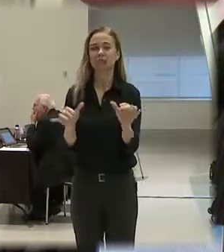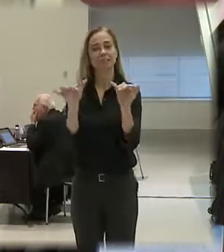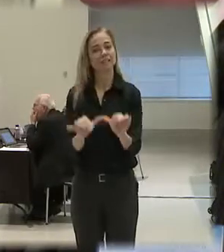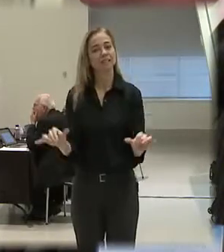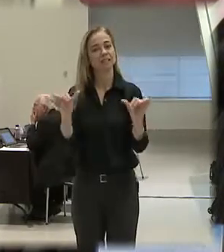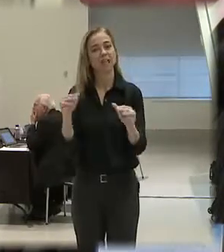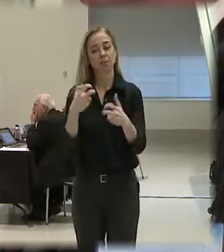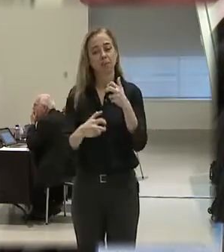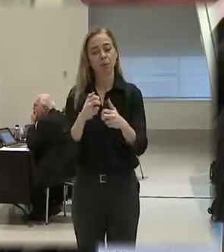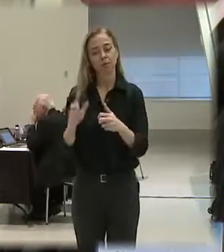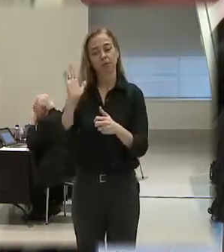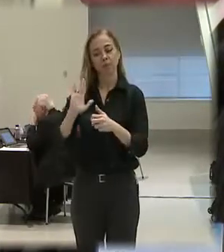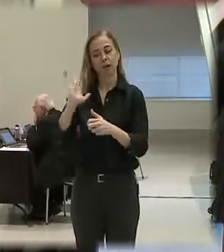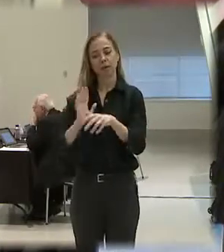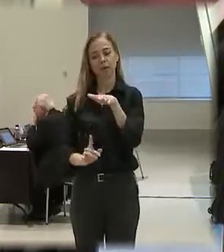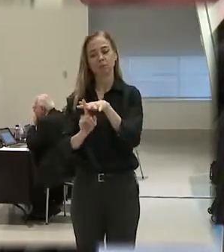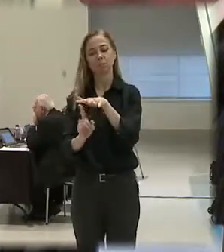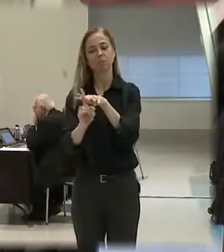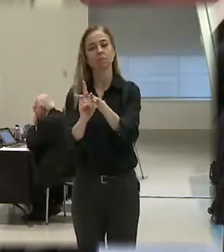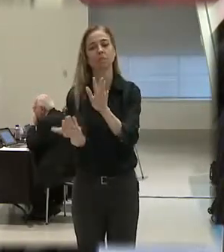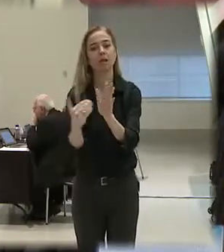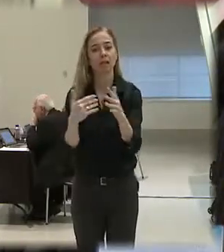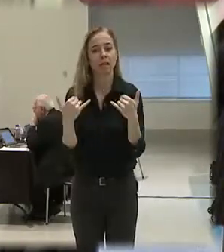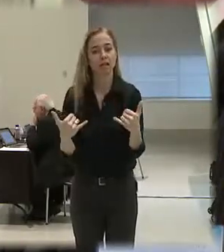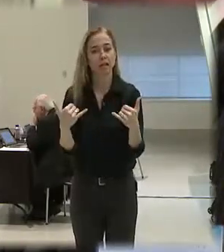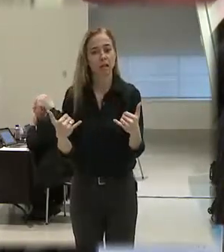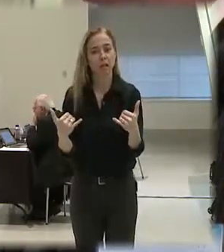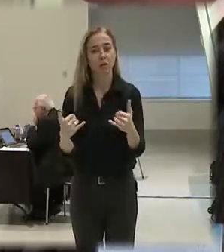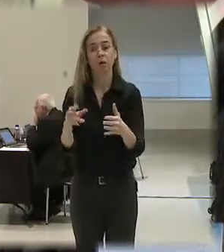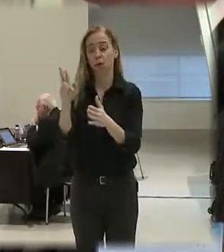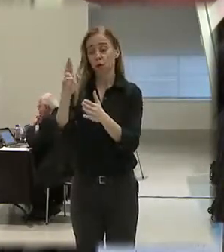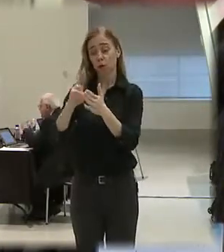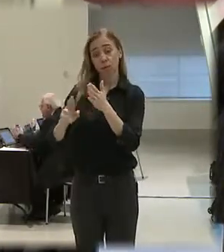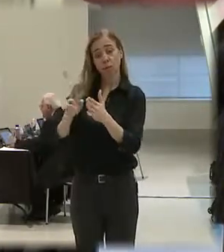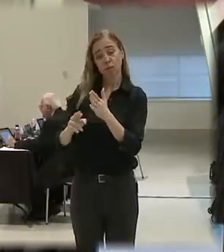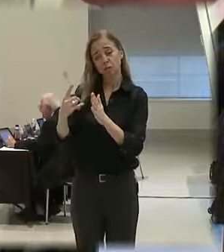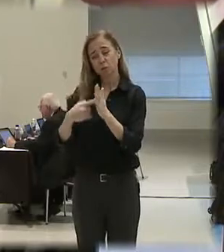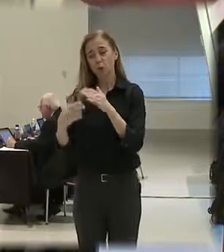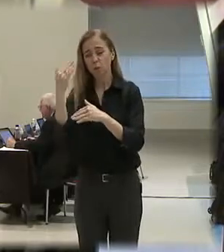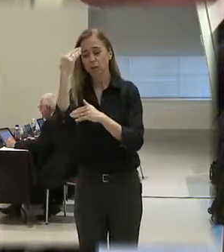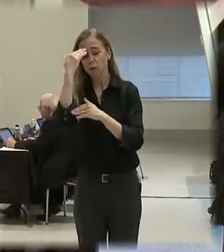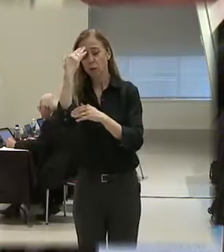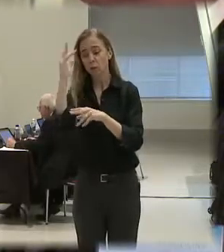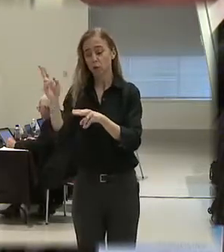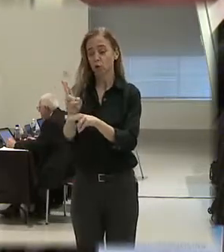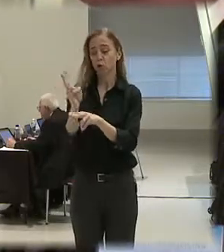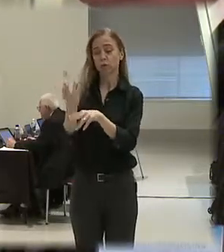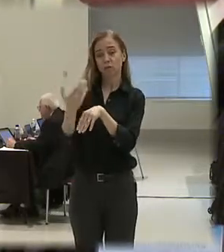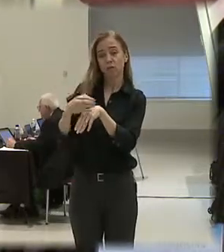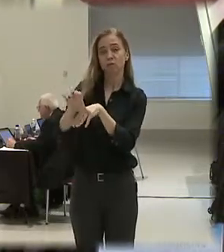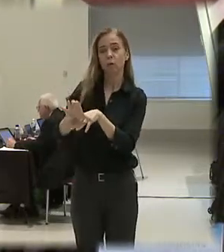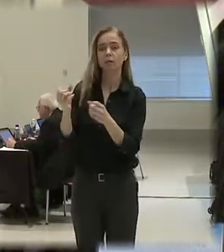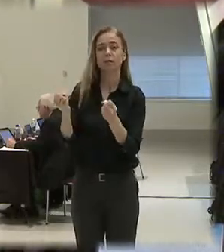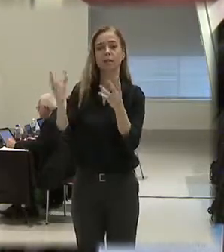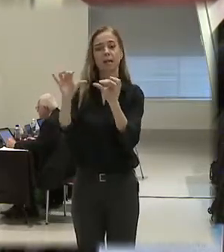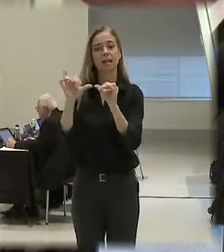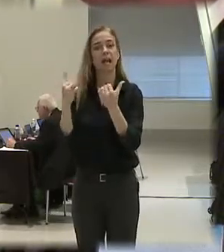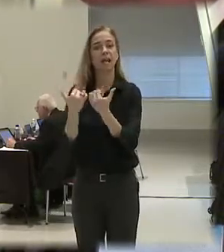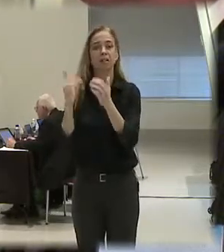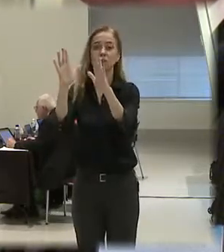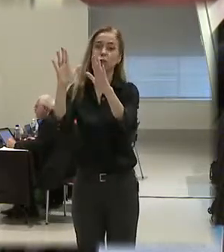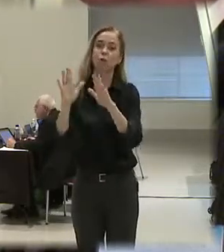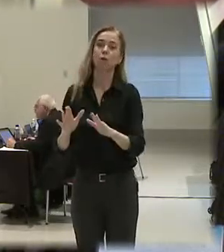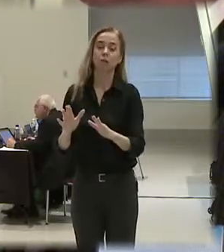back then. In terms of research, what we know about use of force, from many agencies, we get a